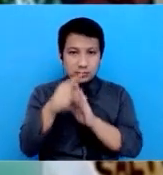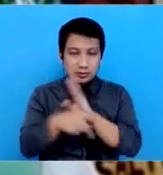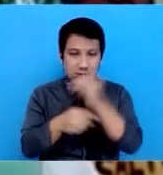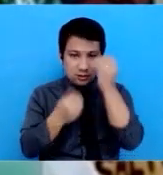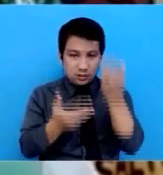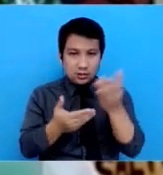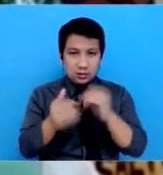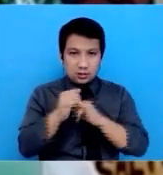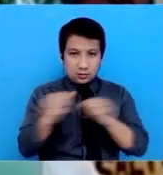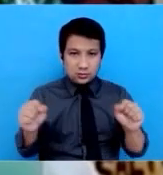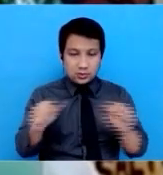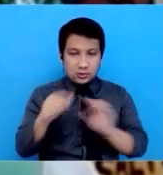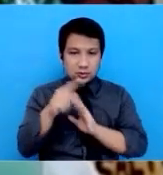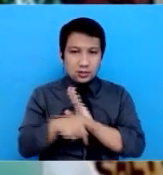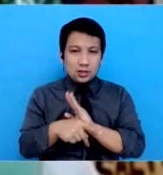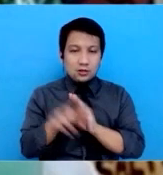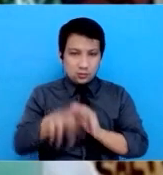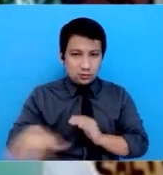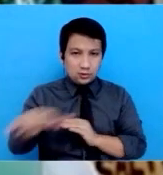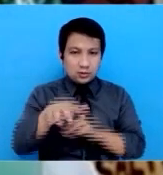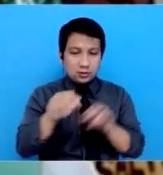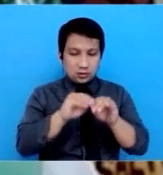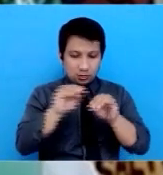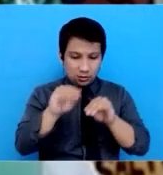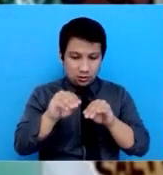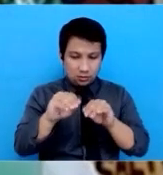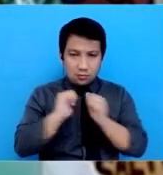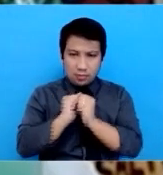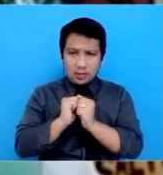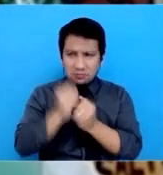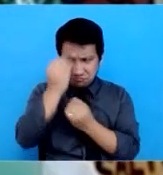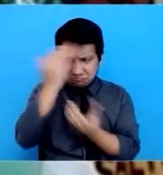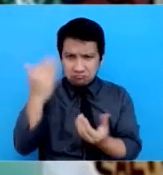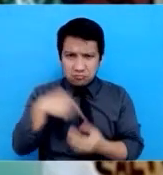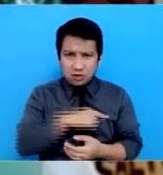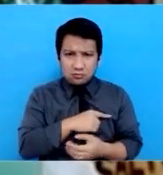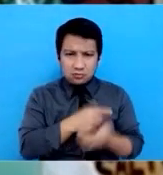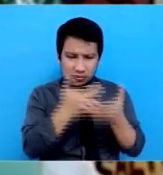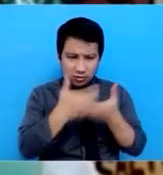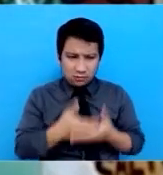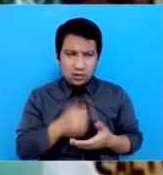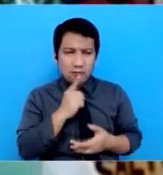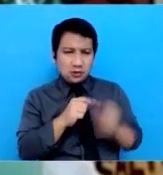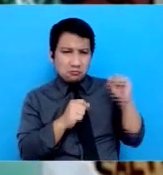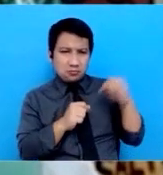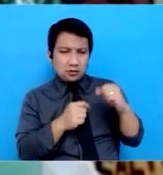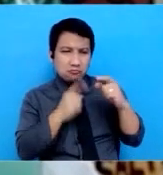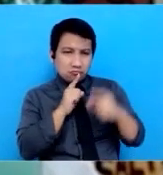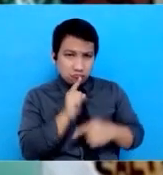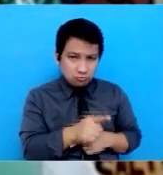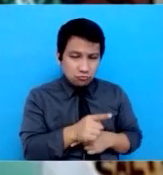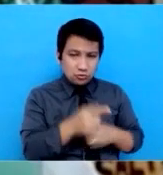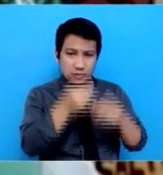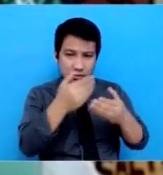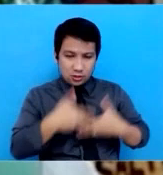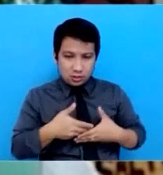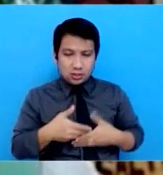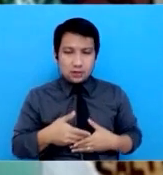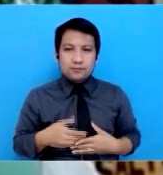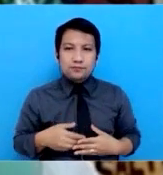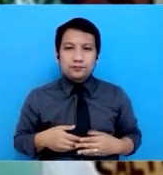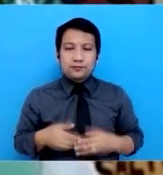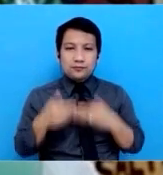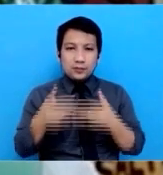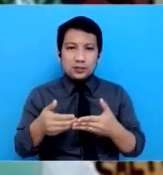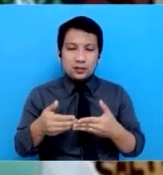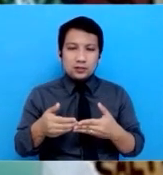safety protocols are all in place. So yun lang, we will just get the reassurance that all these